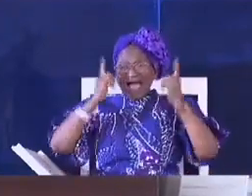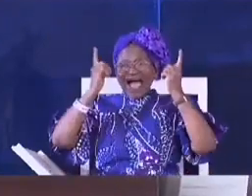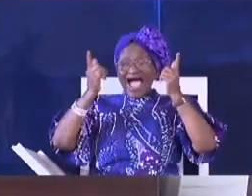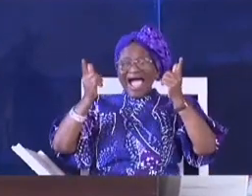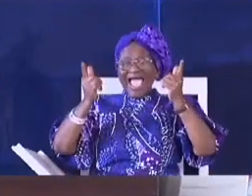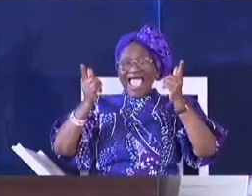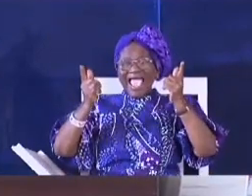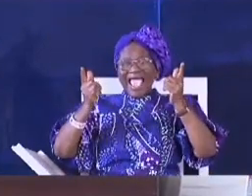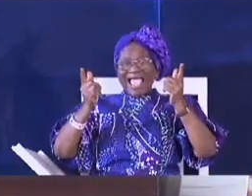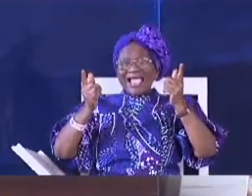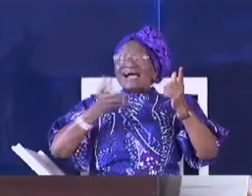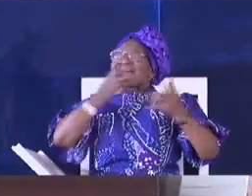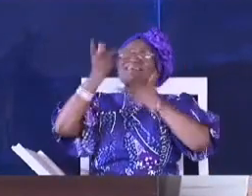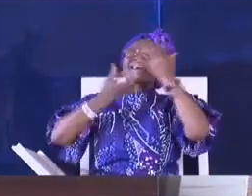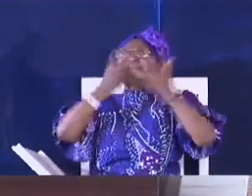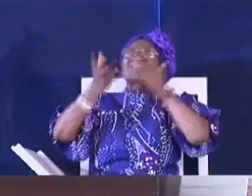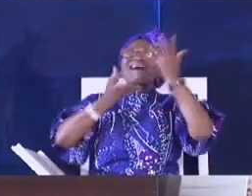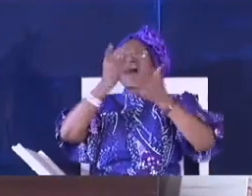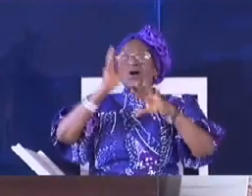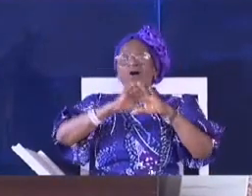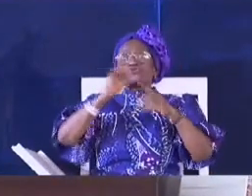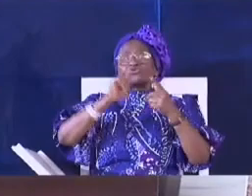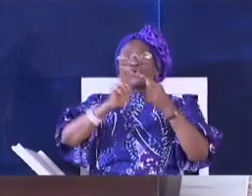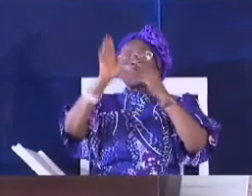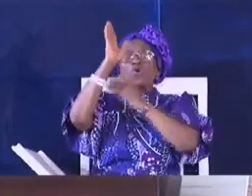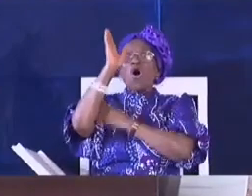Come on, cry unto the Almighty God.